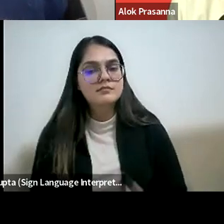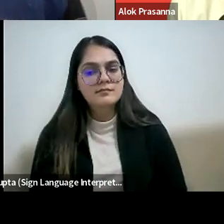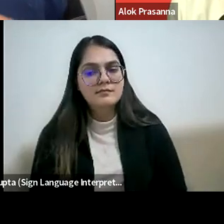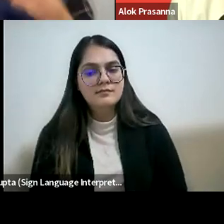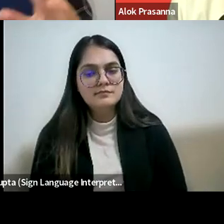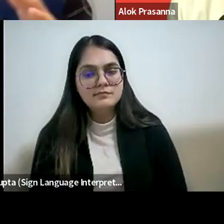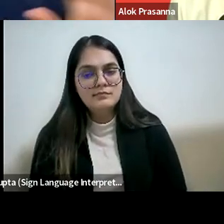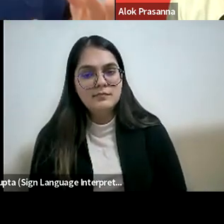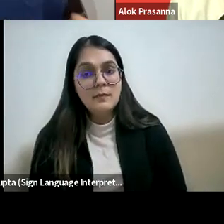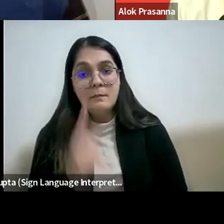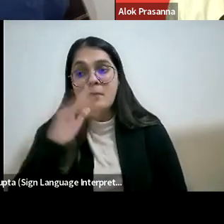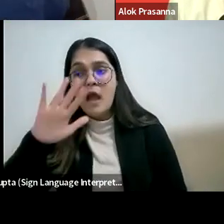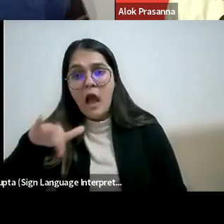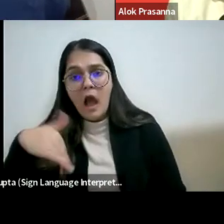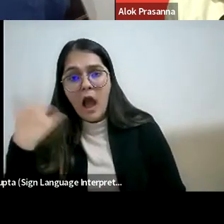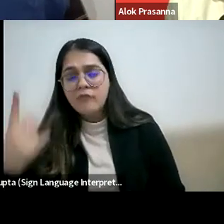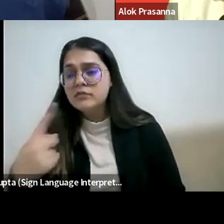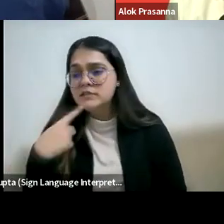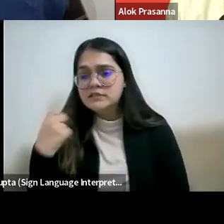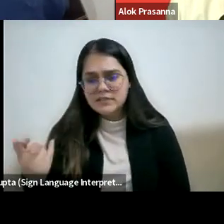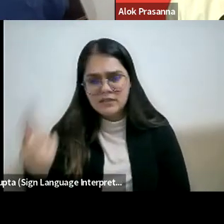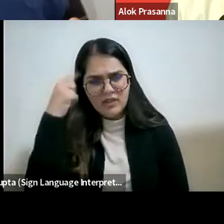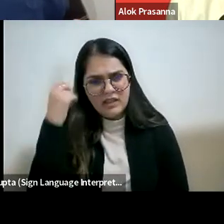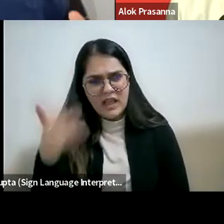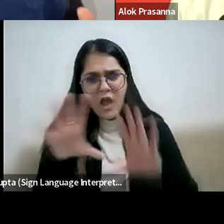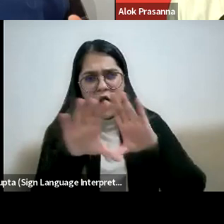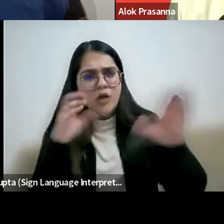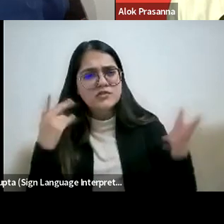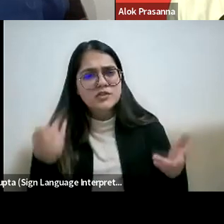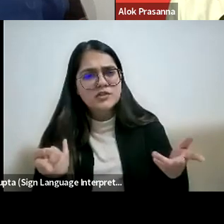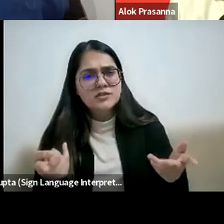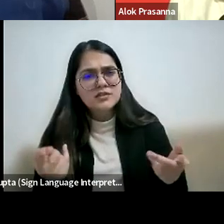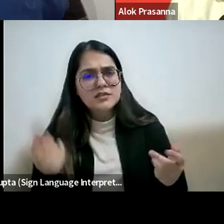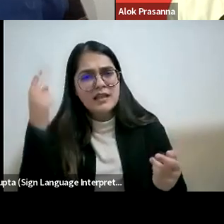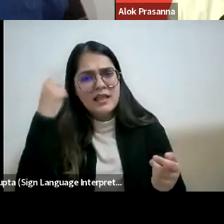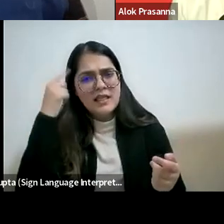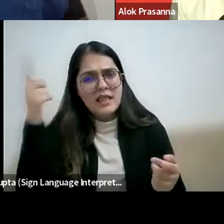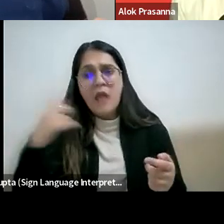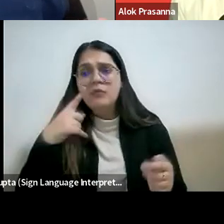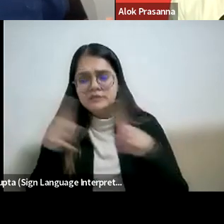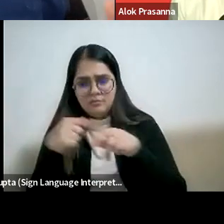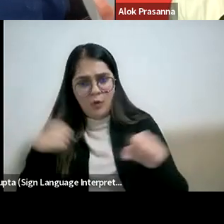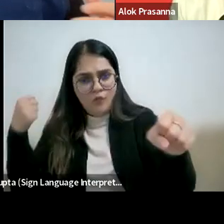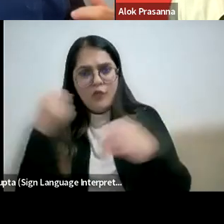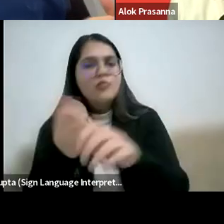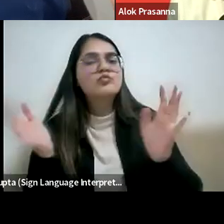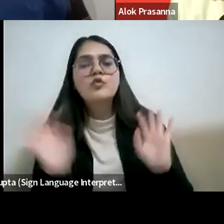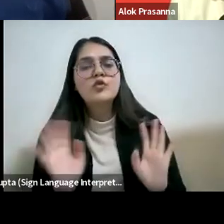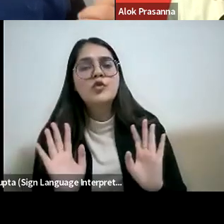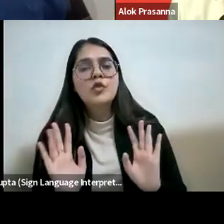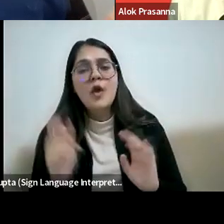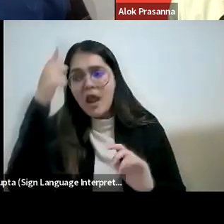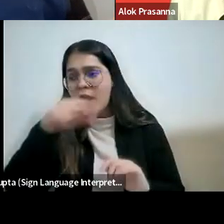And after this, no one can say the constitution is something that is imposed on the people. I think the people of